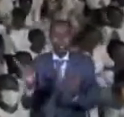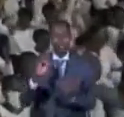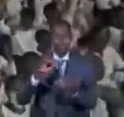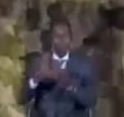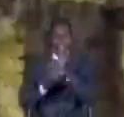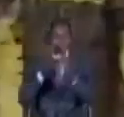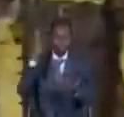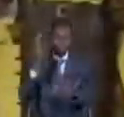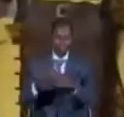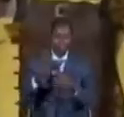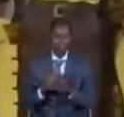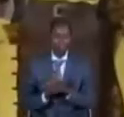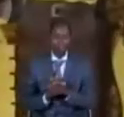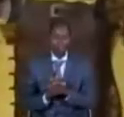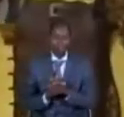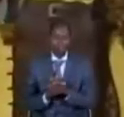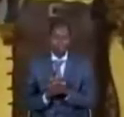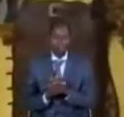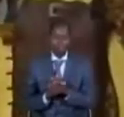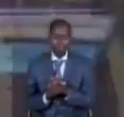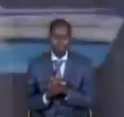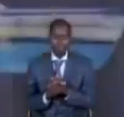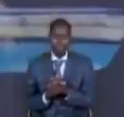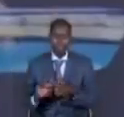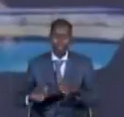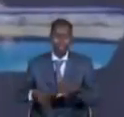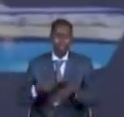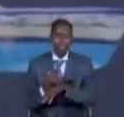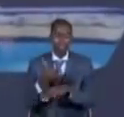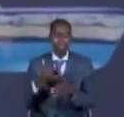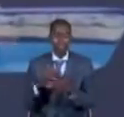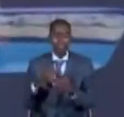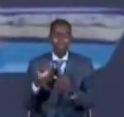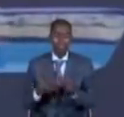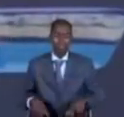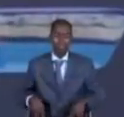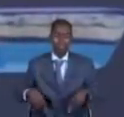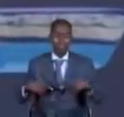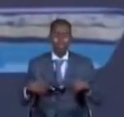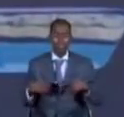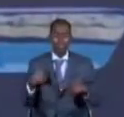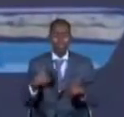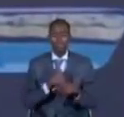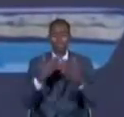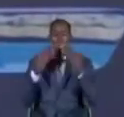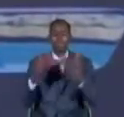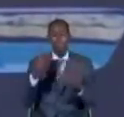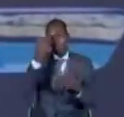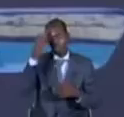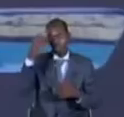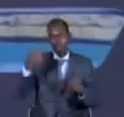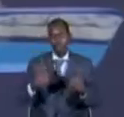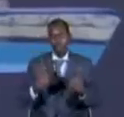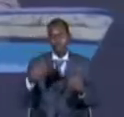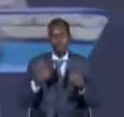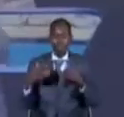Jesus' name. Confirm it in every life. Well, thank you, because we know it is done.